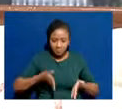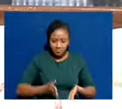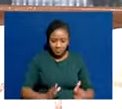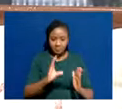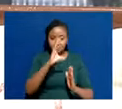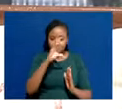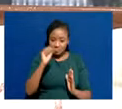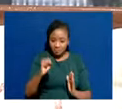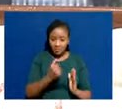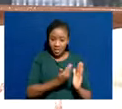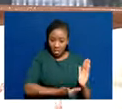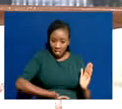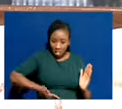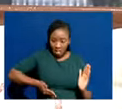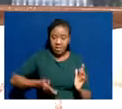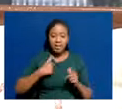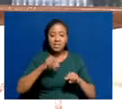on a bench.